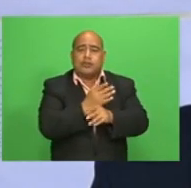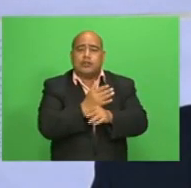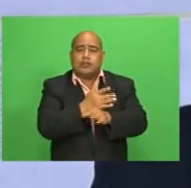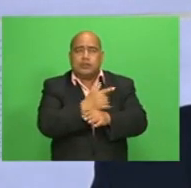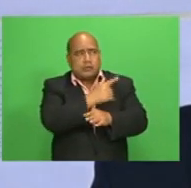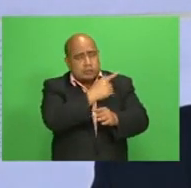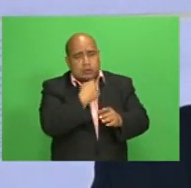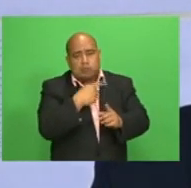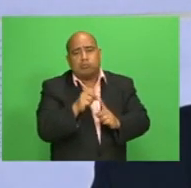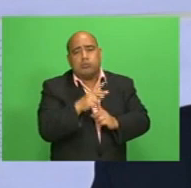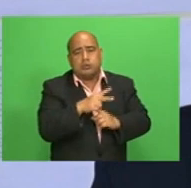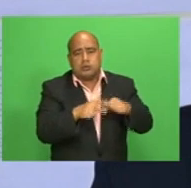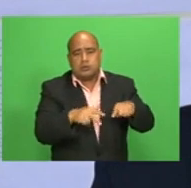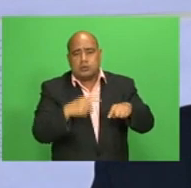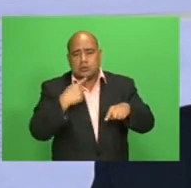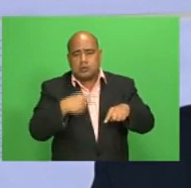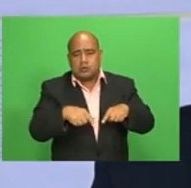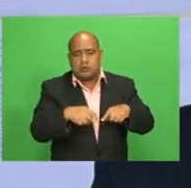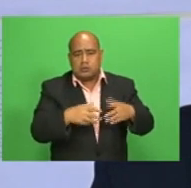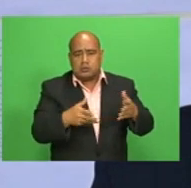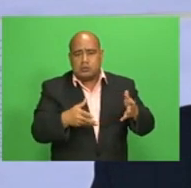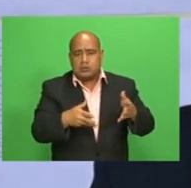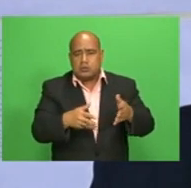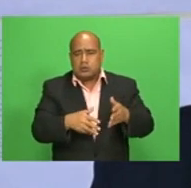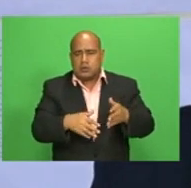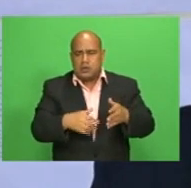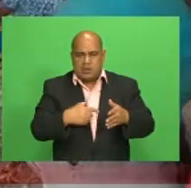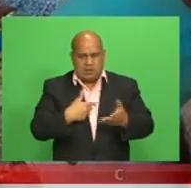We can't deny that yet or confirm that yet.